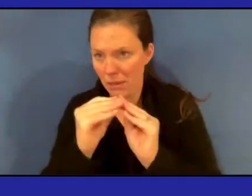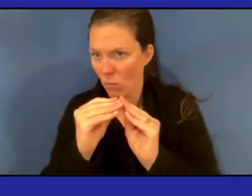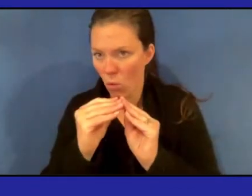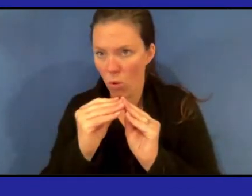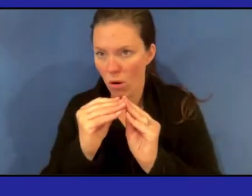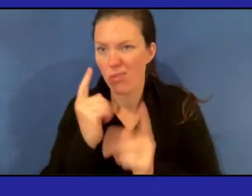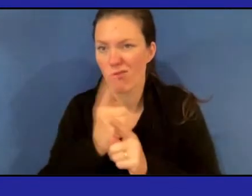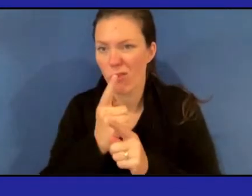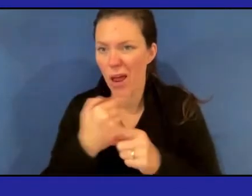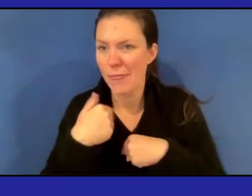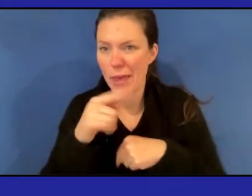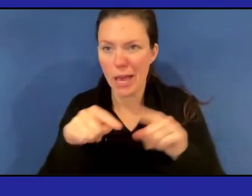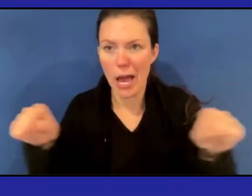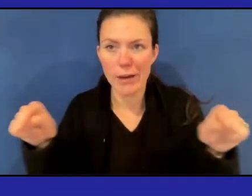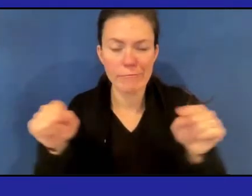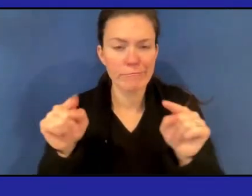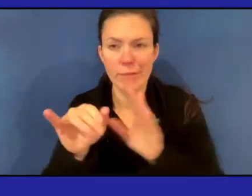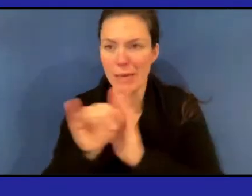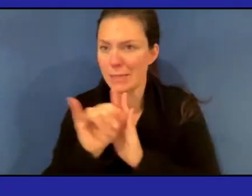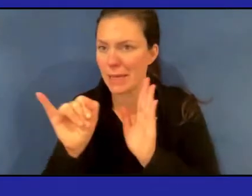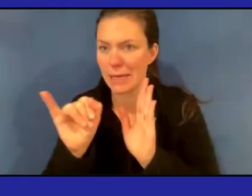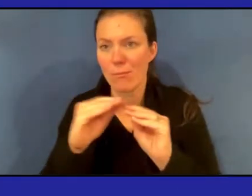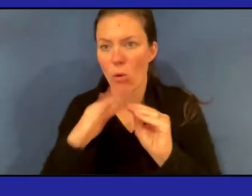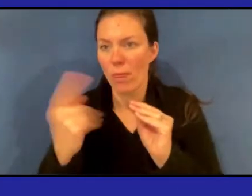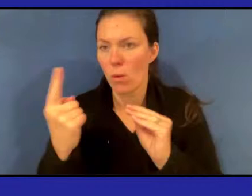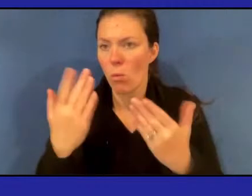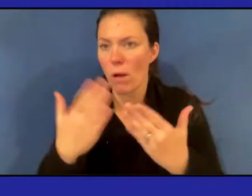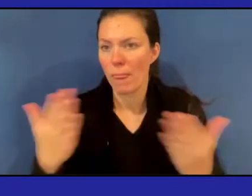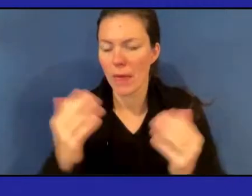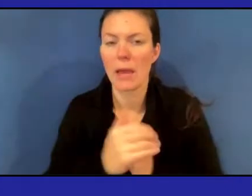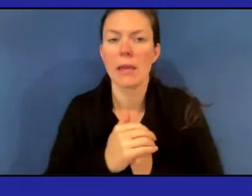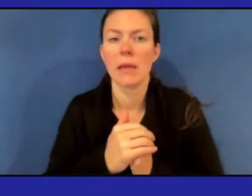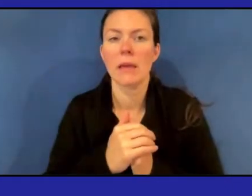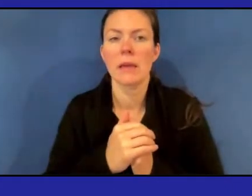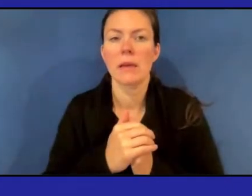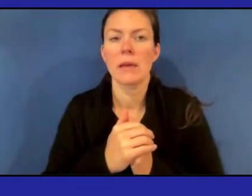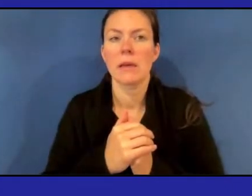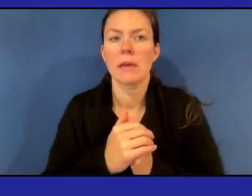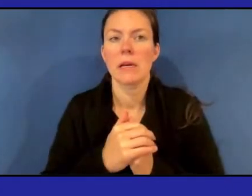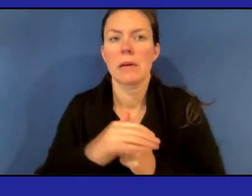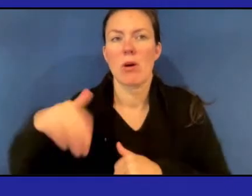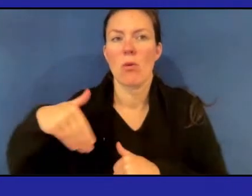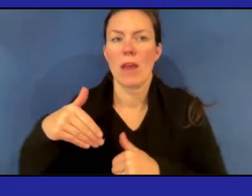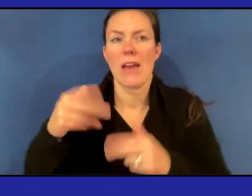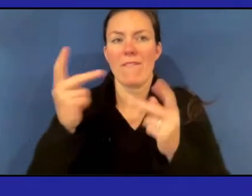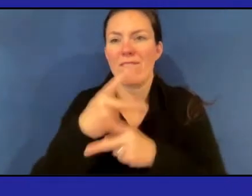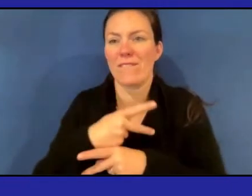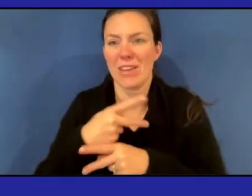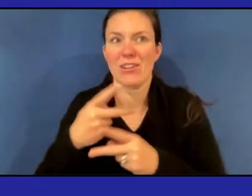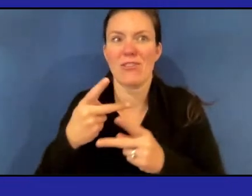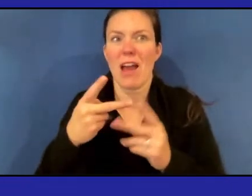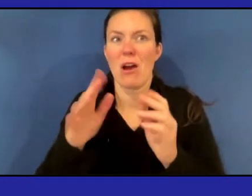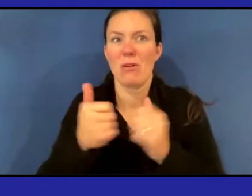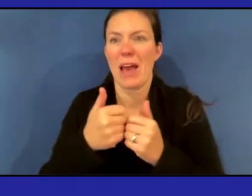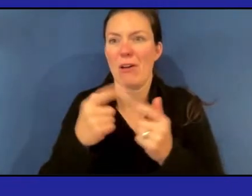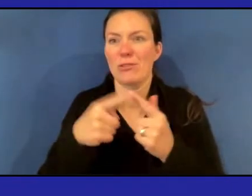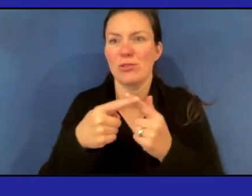identify as more than one thing. And the world hasn't figured out, that's yet another complication on how do